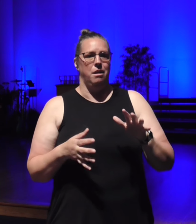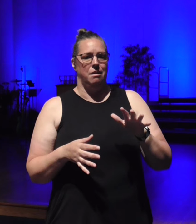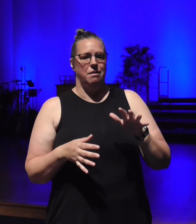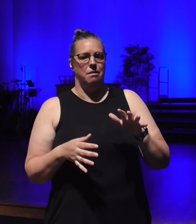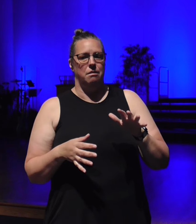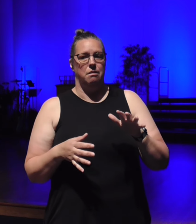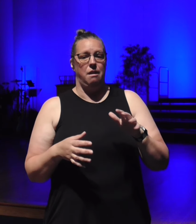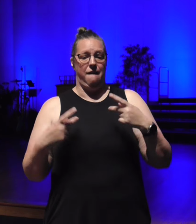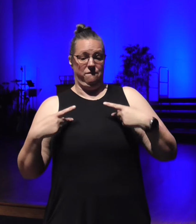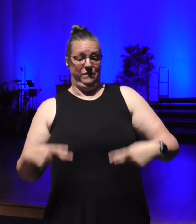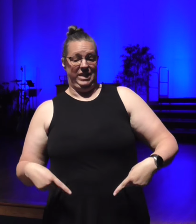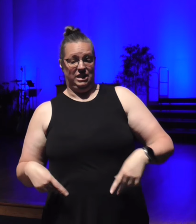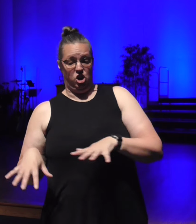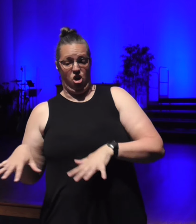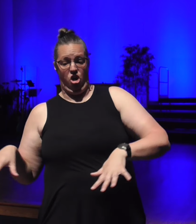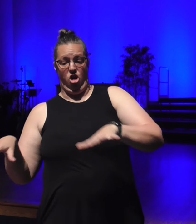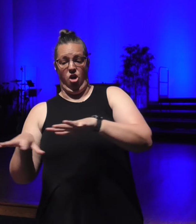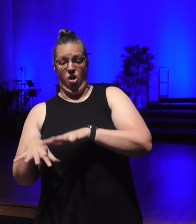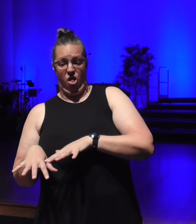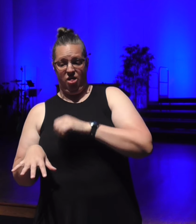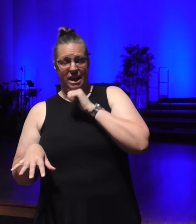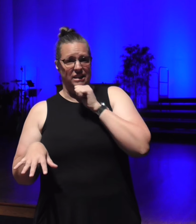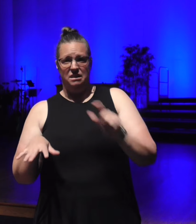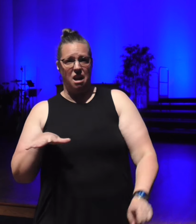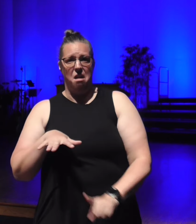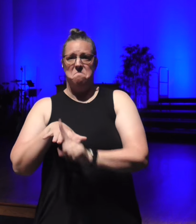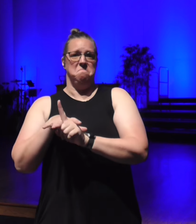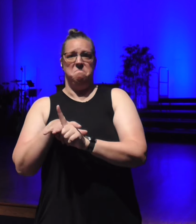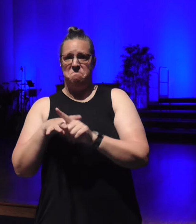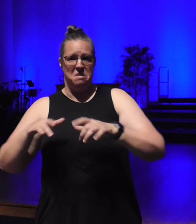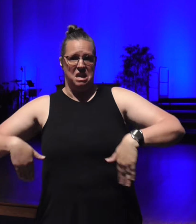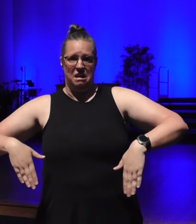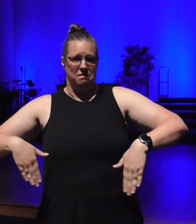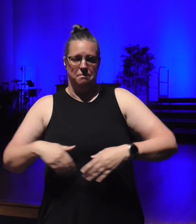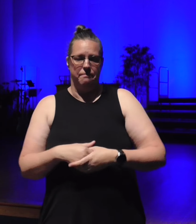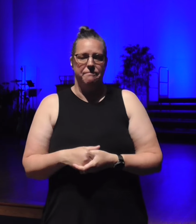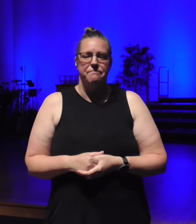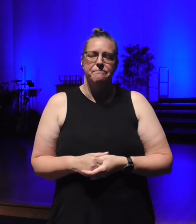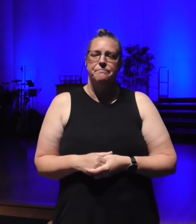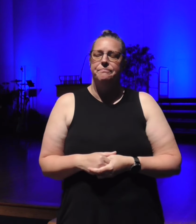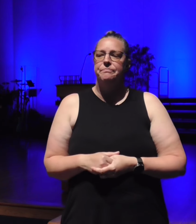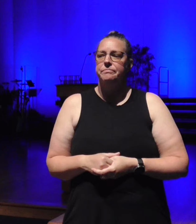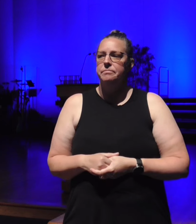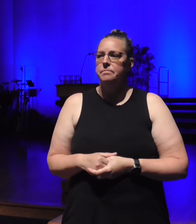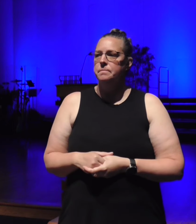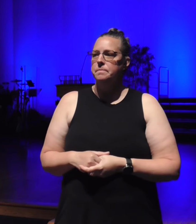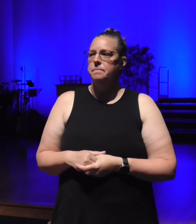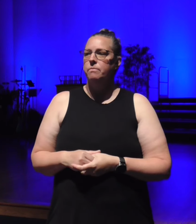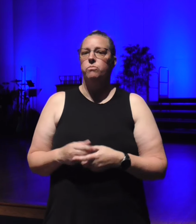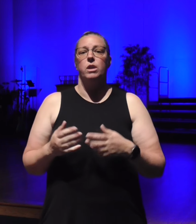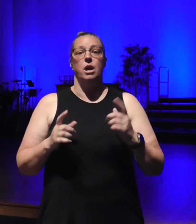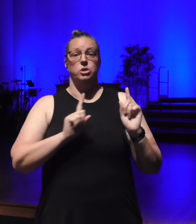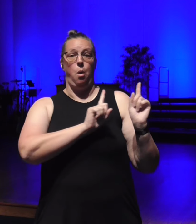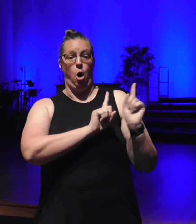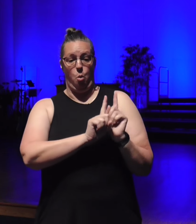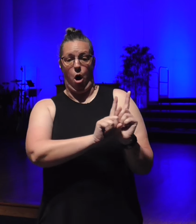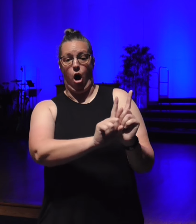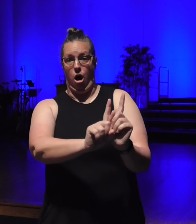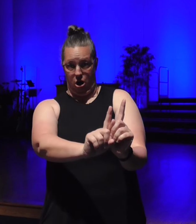it hasn't quite emerged, synergized, or taken form quite yet. Our walk with